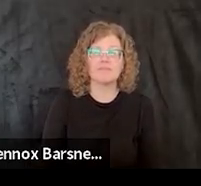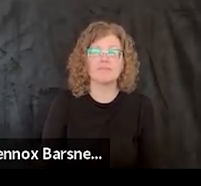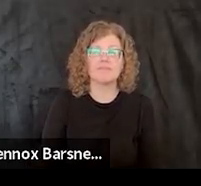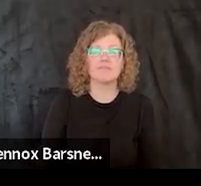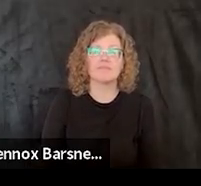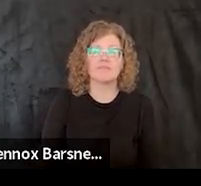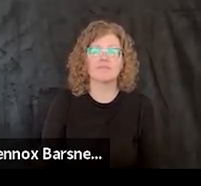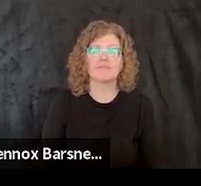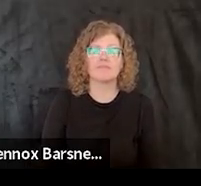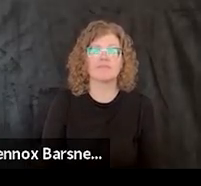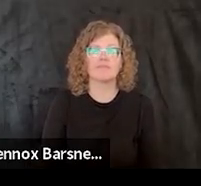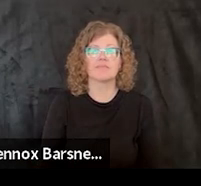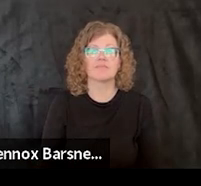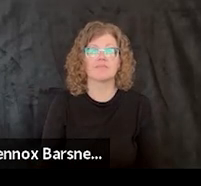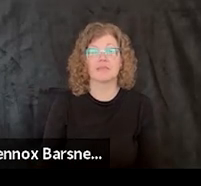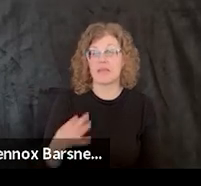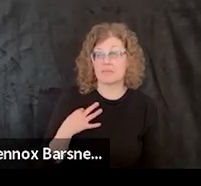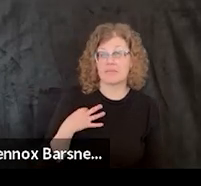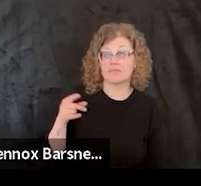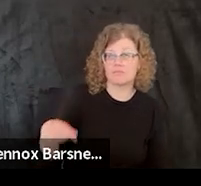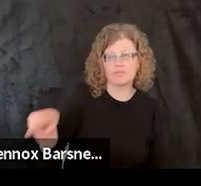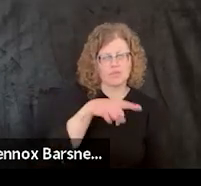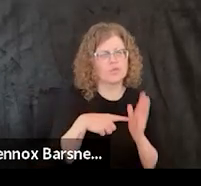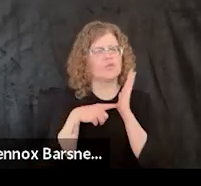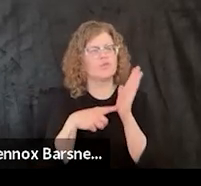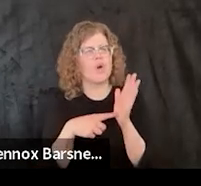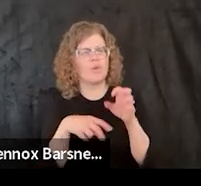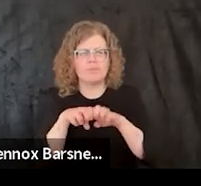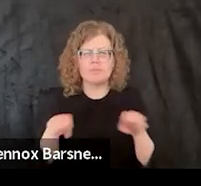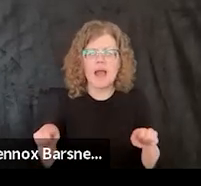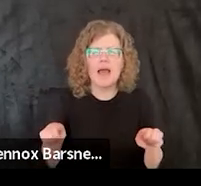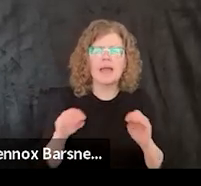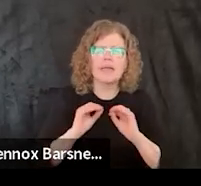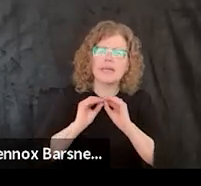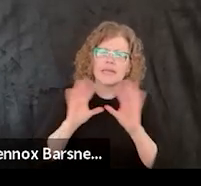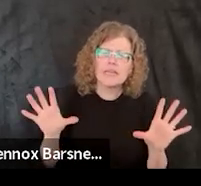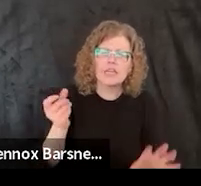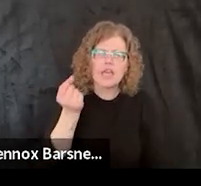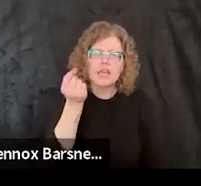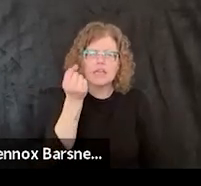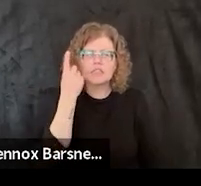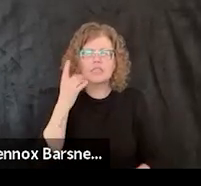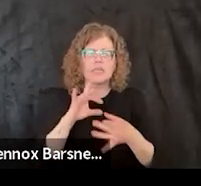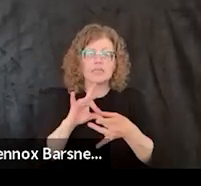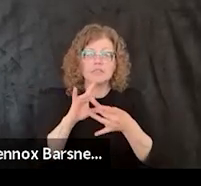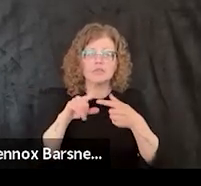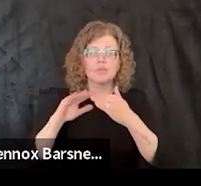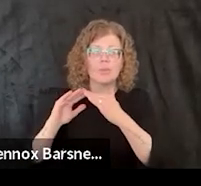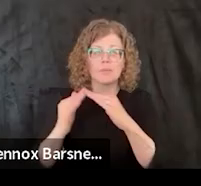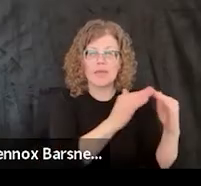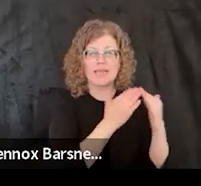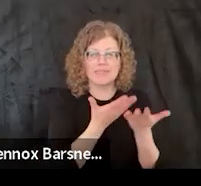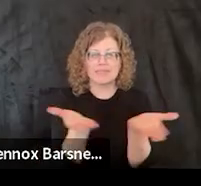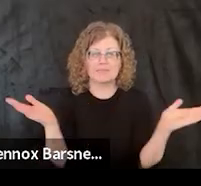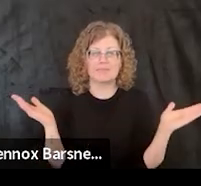The applicant shows a clear and in-depth understanding of the relationship and communities connected to this project, their community-related